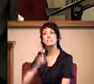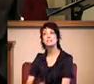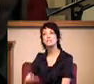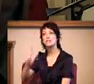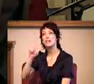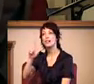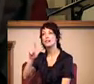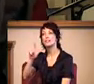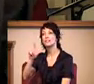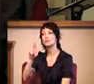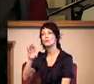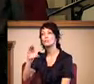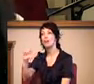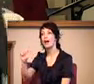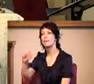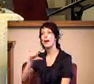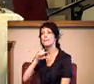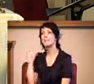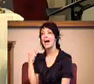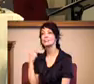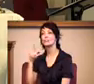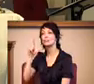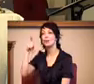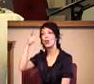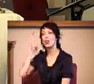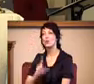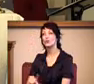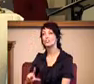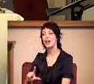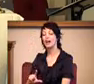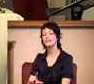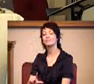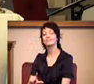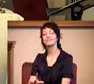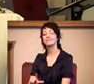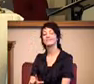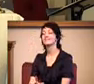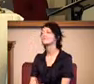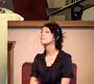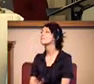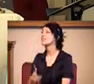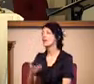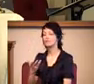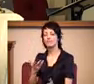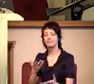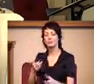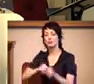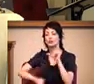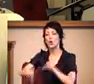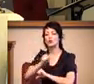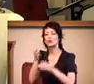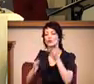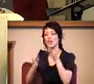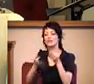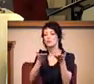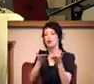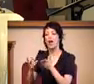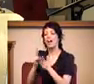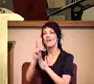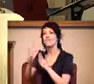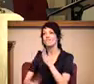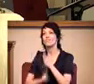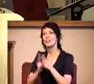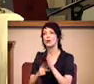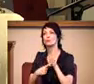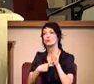Pastor Lucia Chappelle, Minister of Social Justice, brought to the Interfaith Clergy Group a brief video, too long to show here,